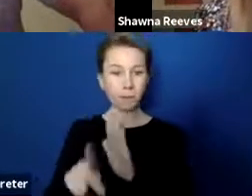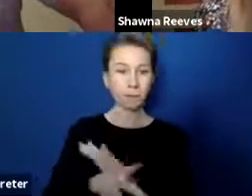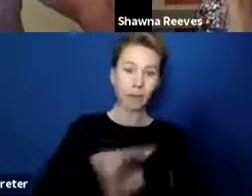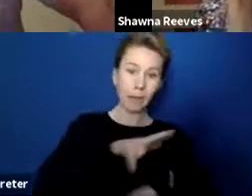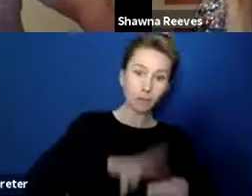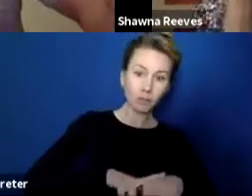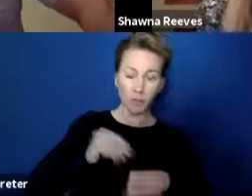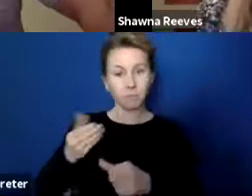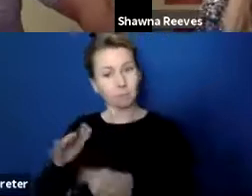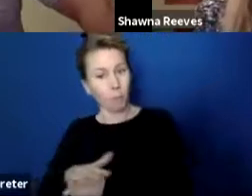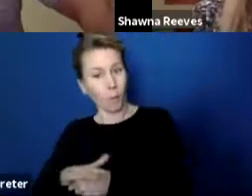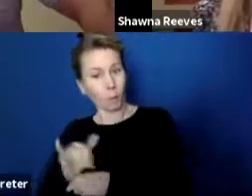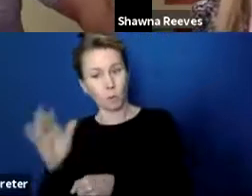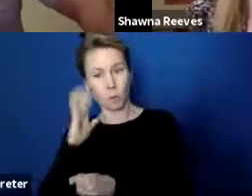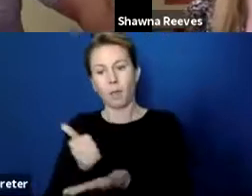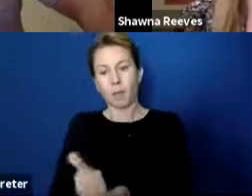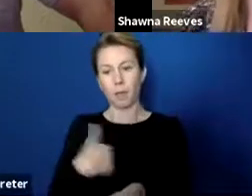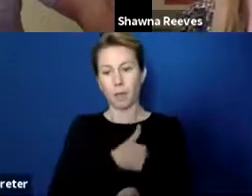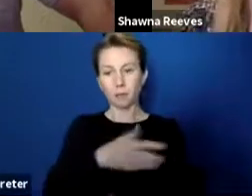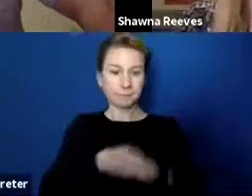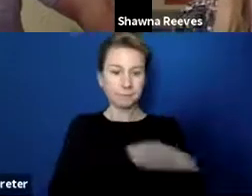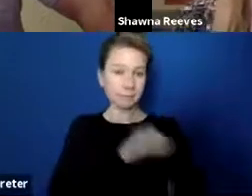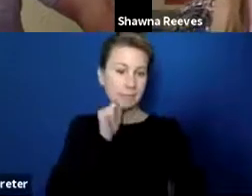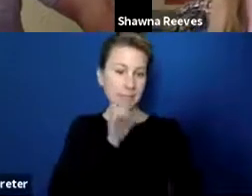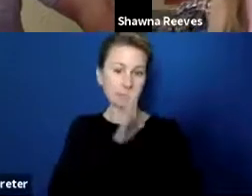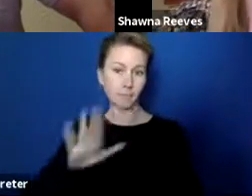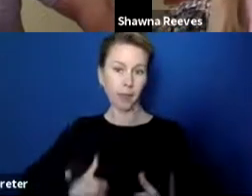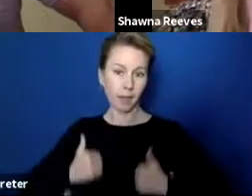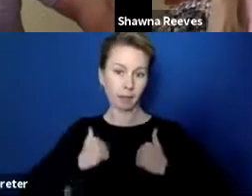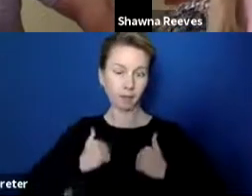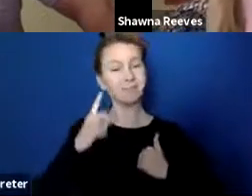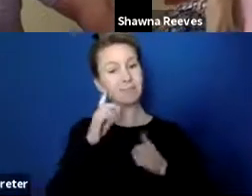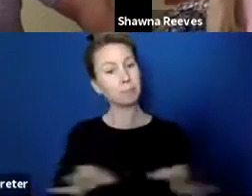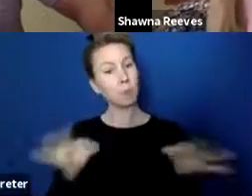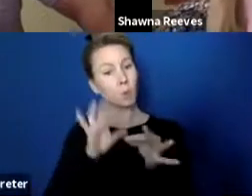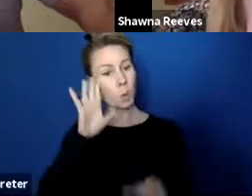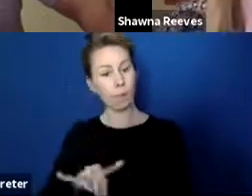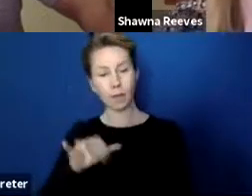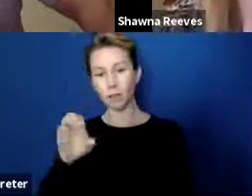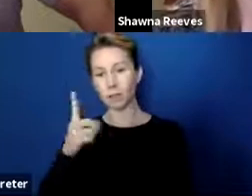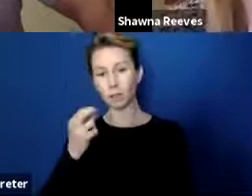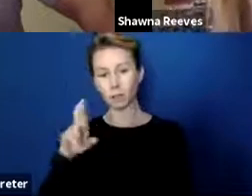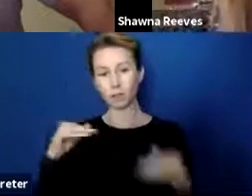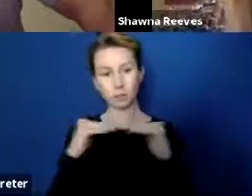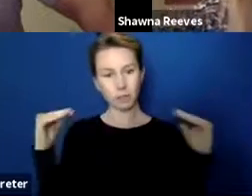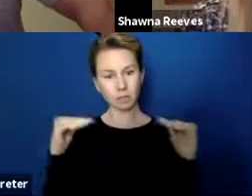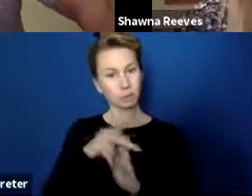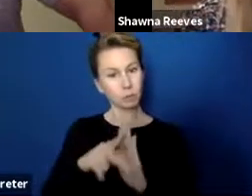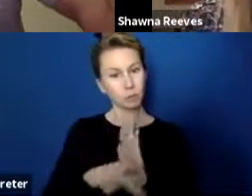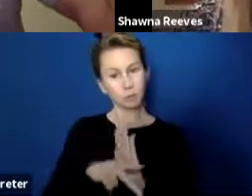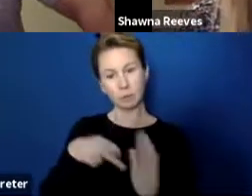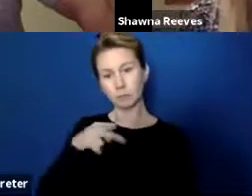And so the California Elder Justice Coalition, which you and I are honored to serve on the steering committee with others, we are always looking out